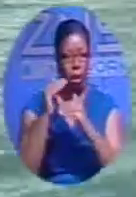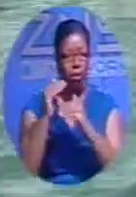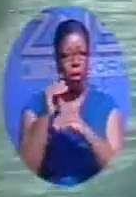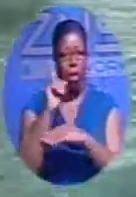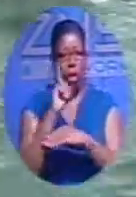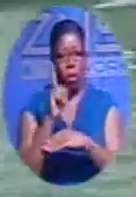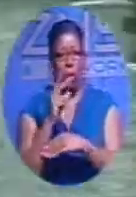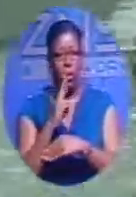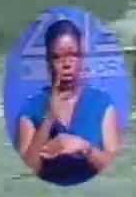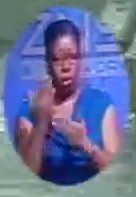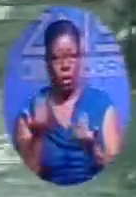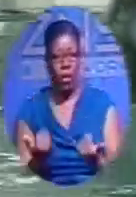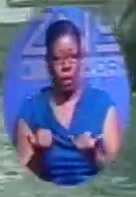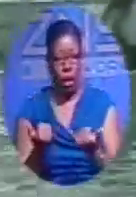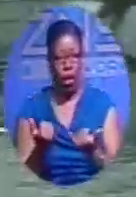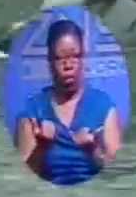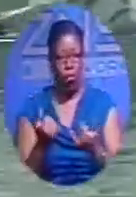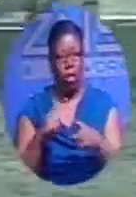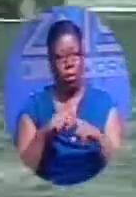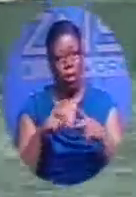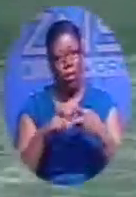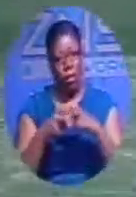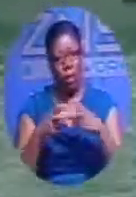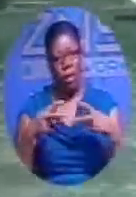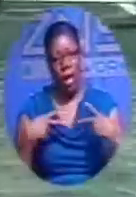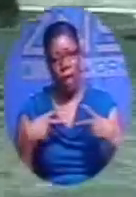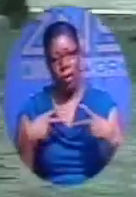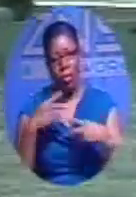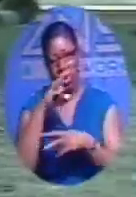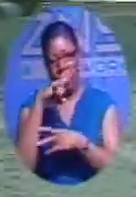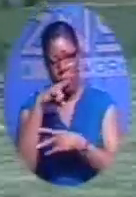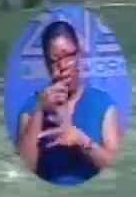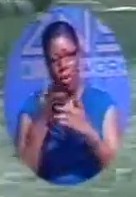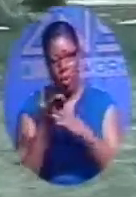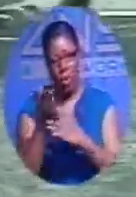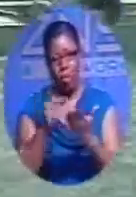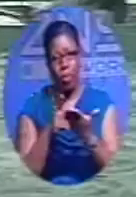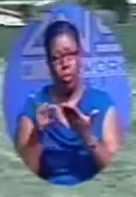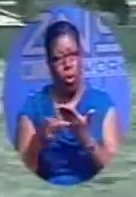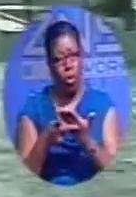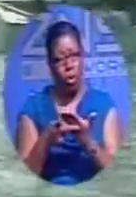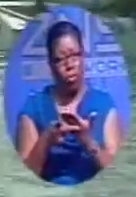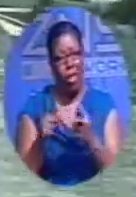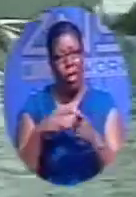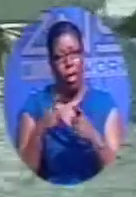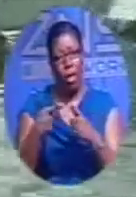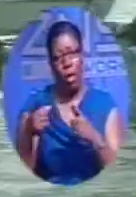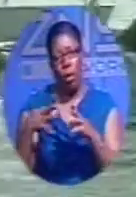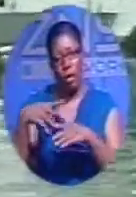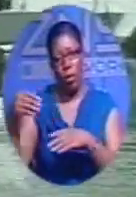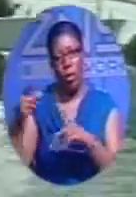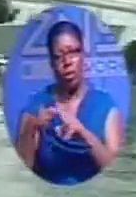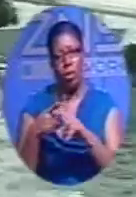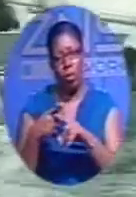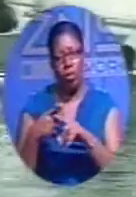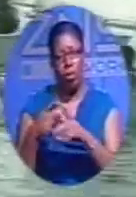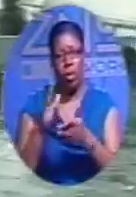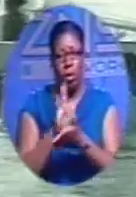but the biggest problem we have here is a lot of kids go through our program and then they end up going away to school somewhere or the